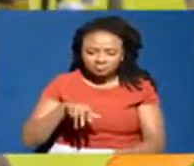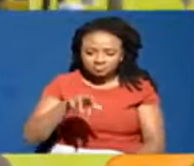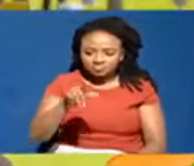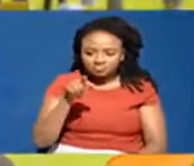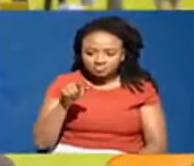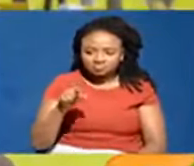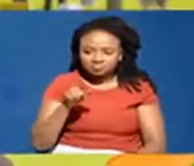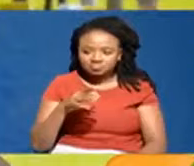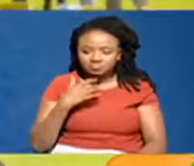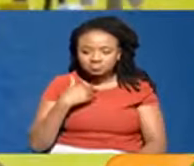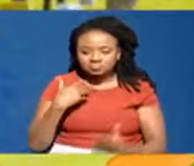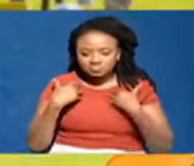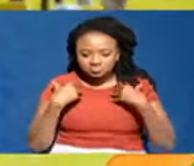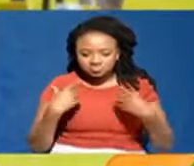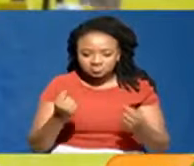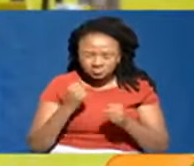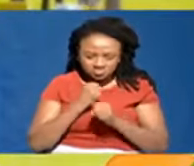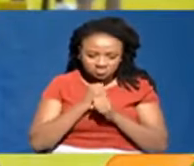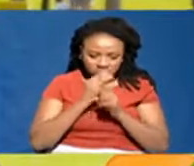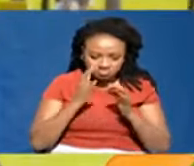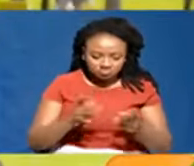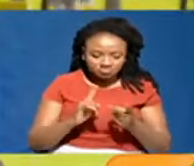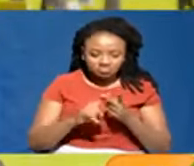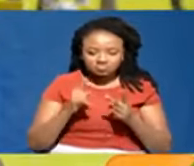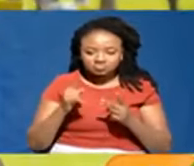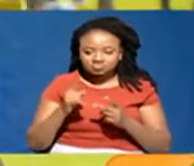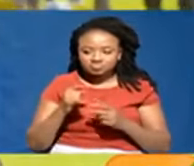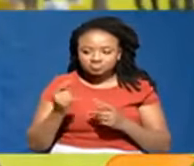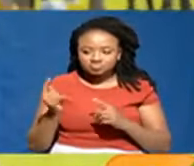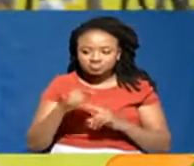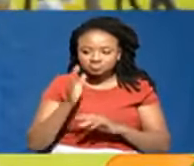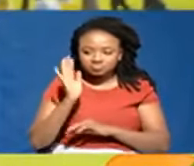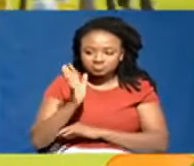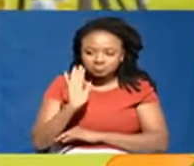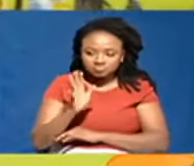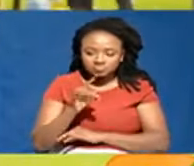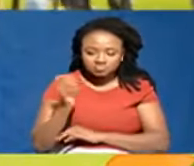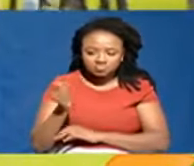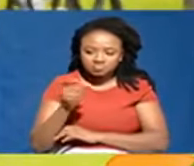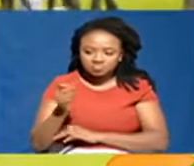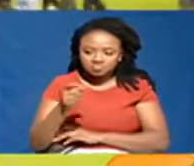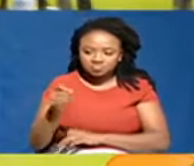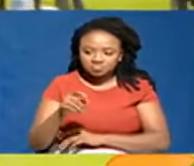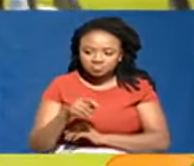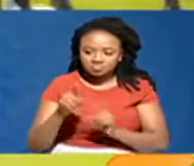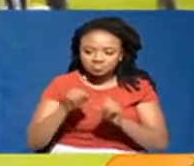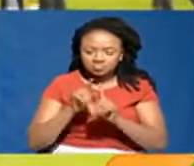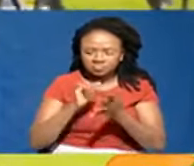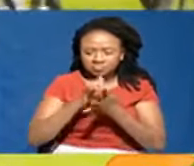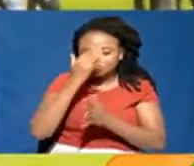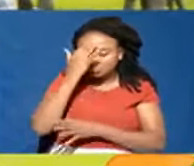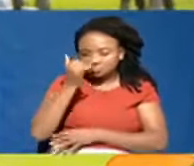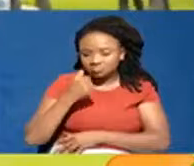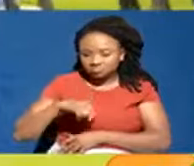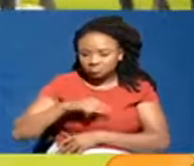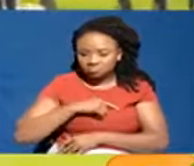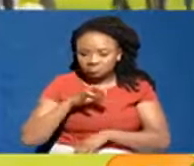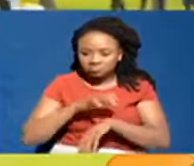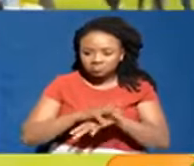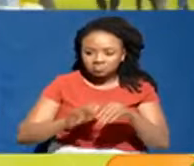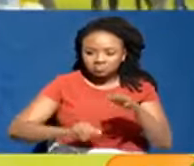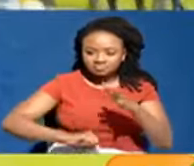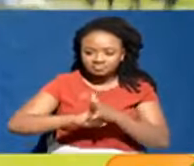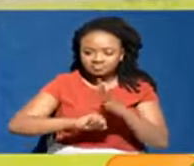We have healthcare workers, healthcare professionals who come in and give talks monthly, and that's why we're gaining